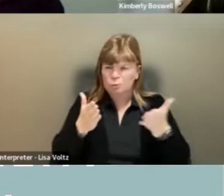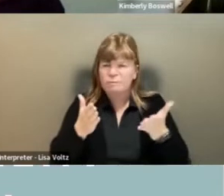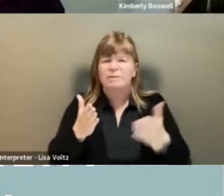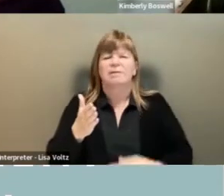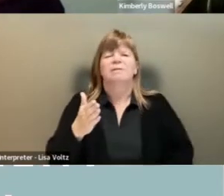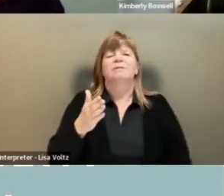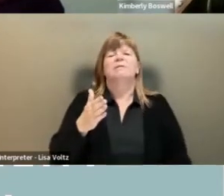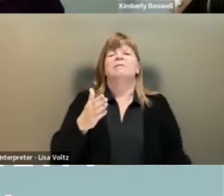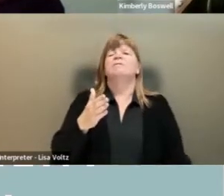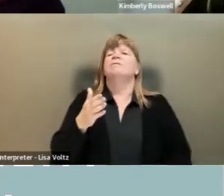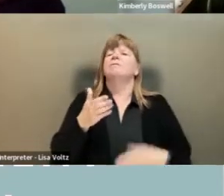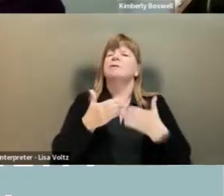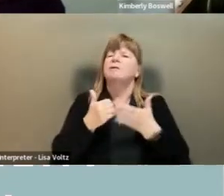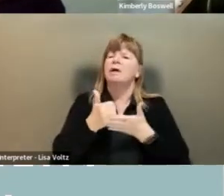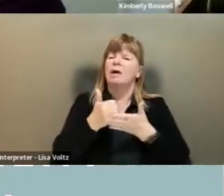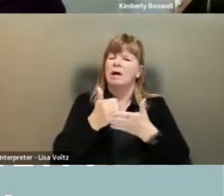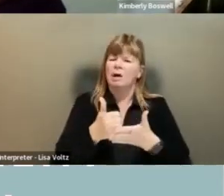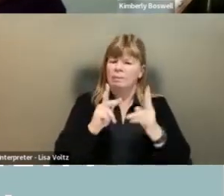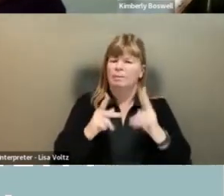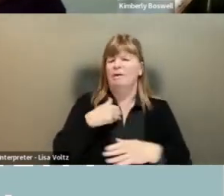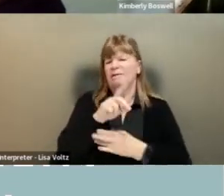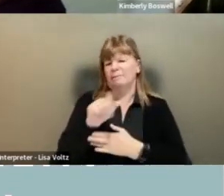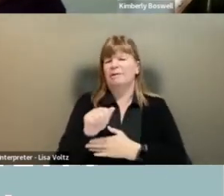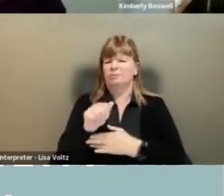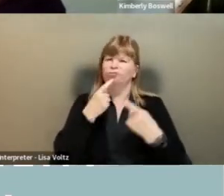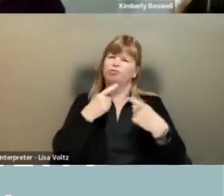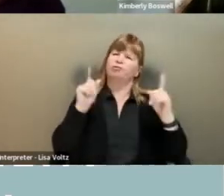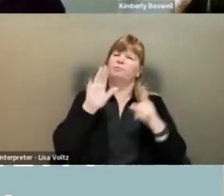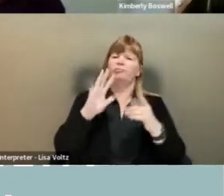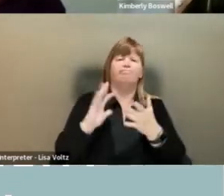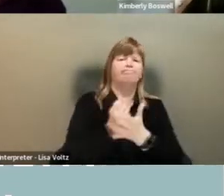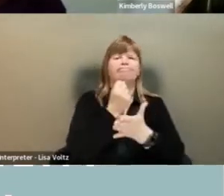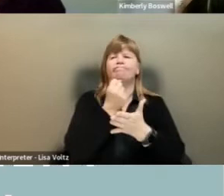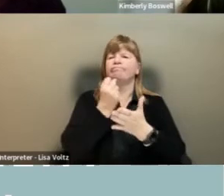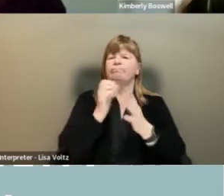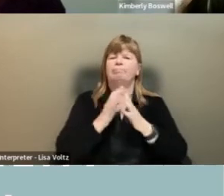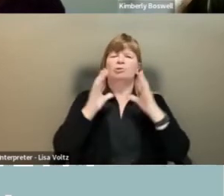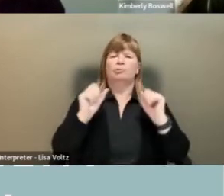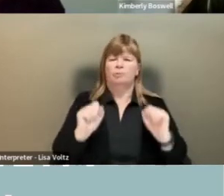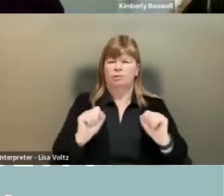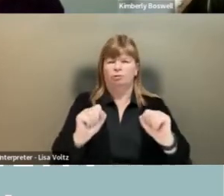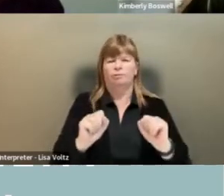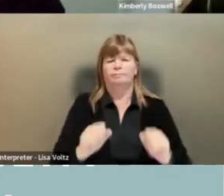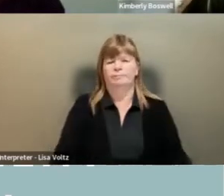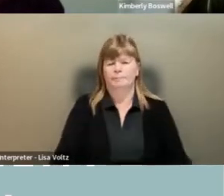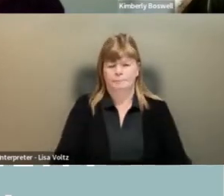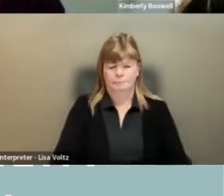assist individuals with disabilities achieve their maximum potential. Next slide,